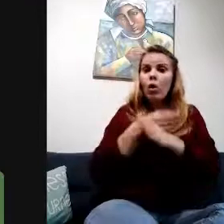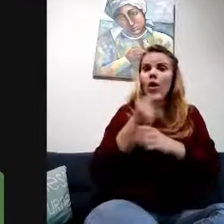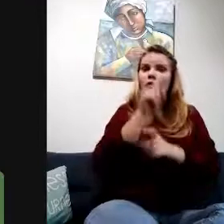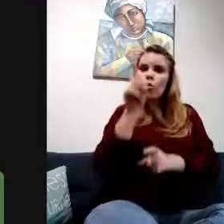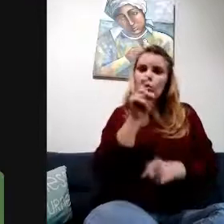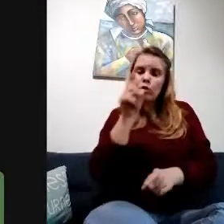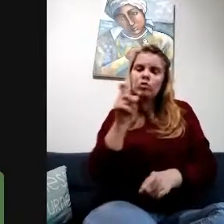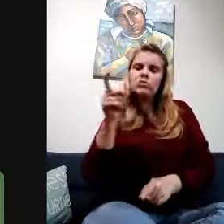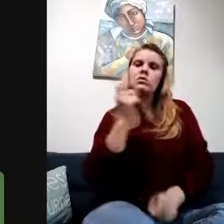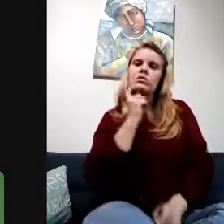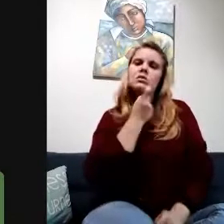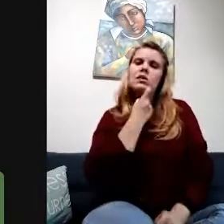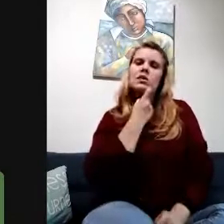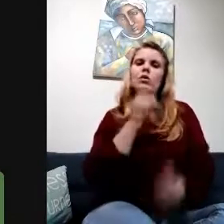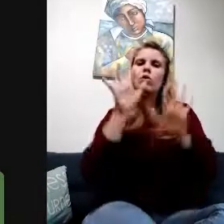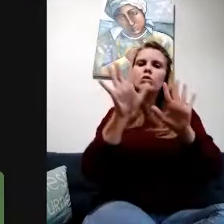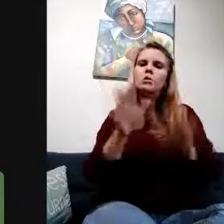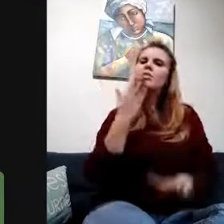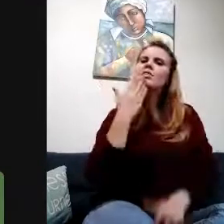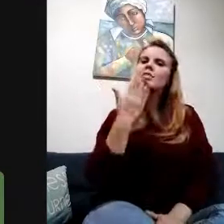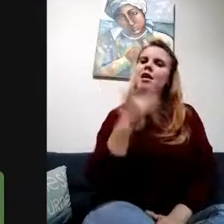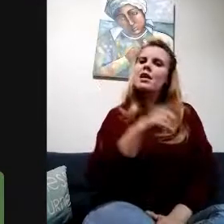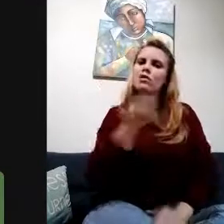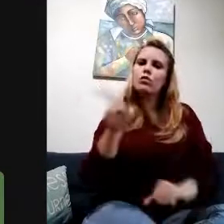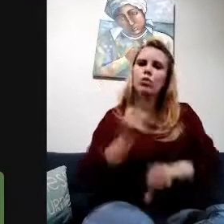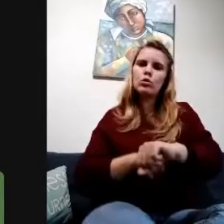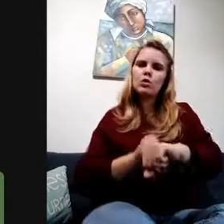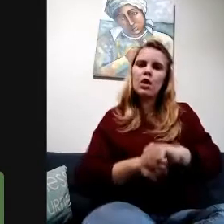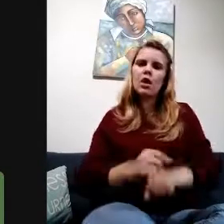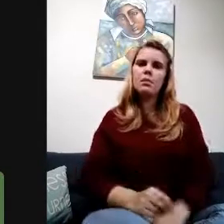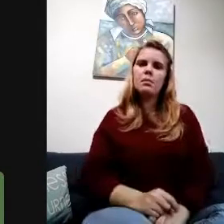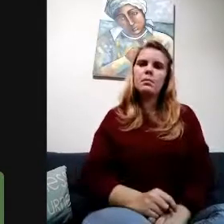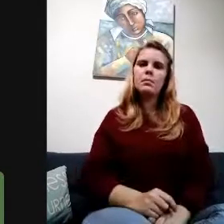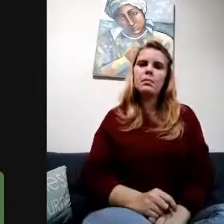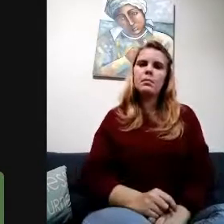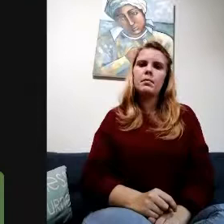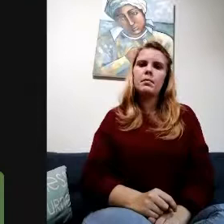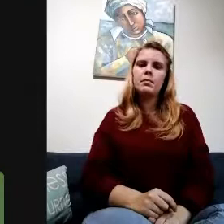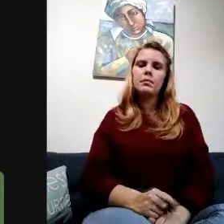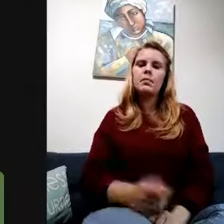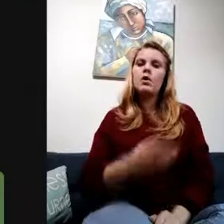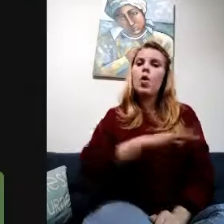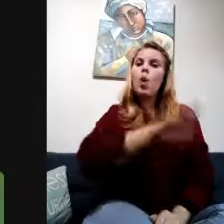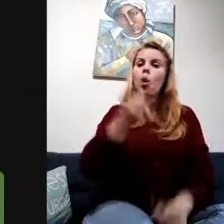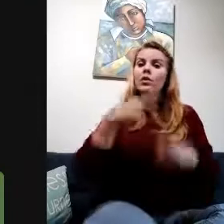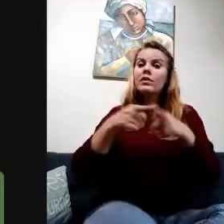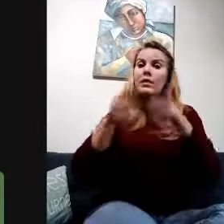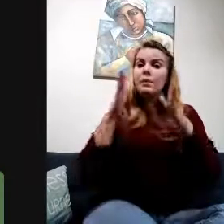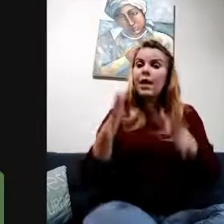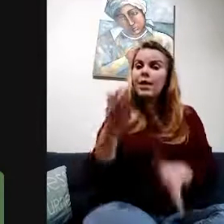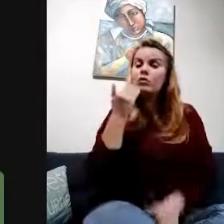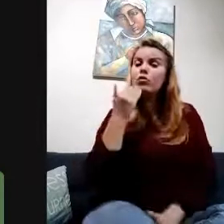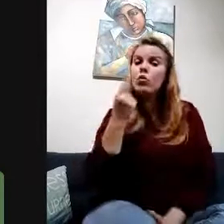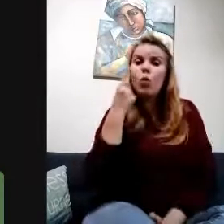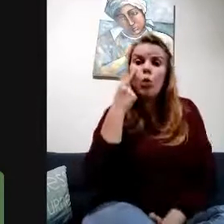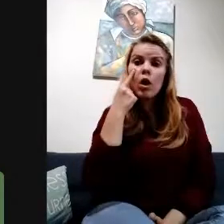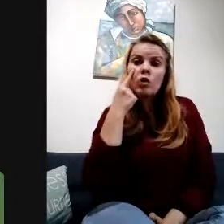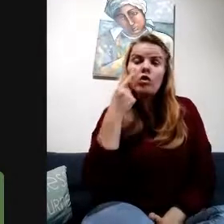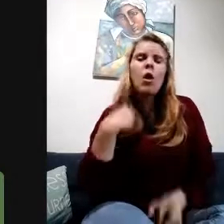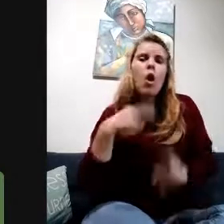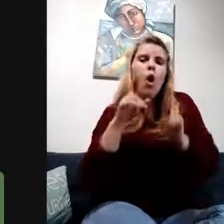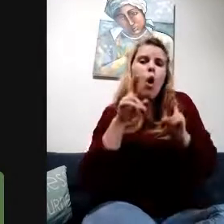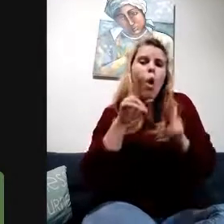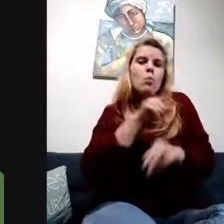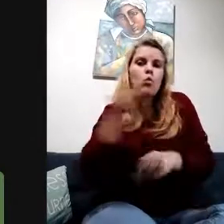Awesome. But thank you guys very much for your time. And yeah, to all the players watching, I really hope that it was informative.